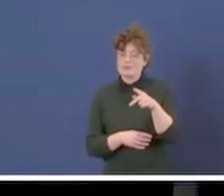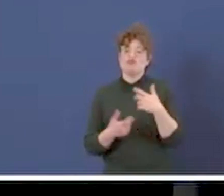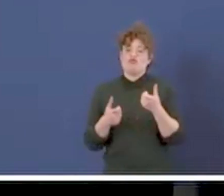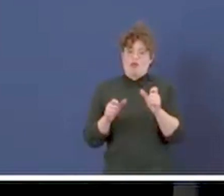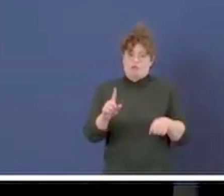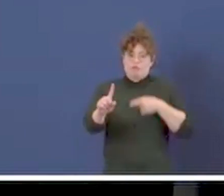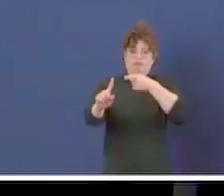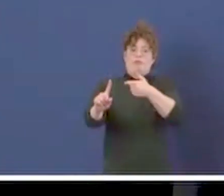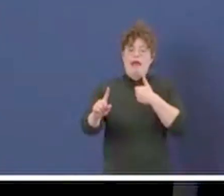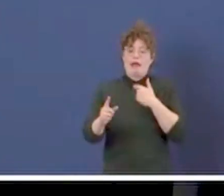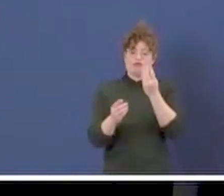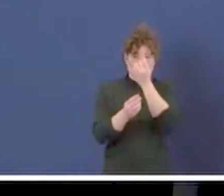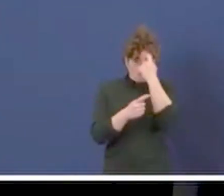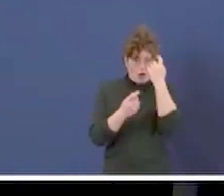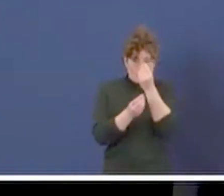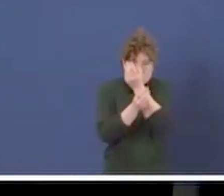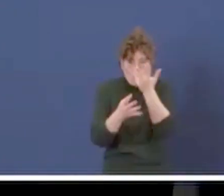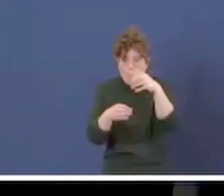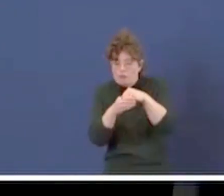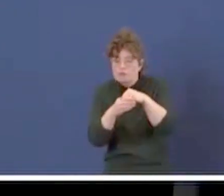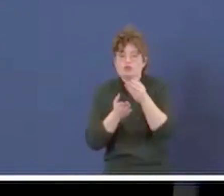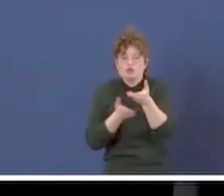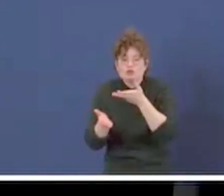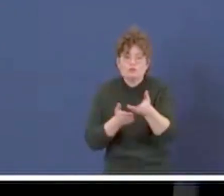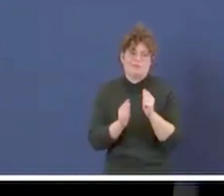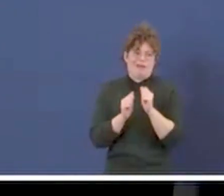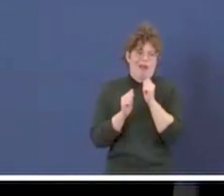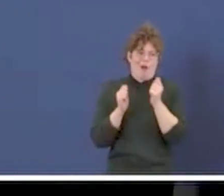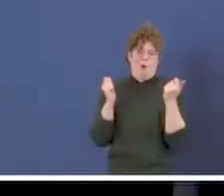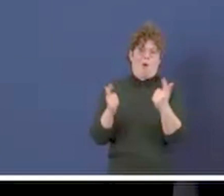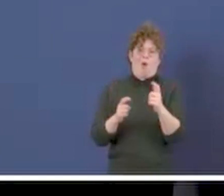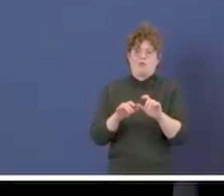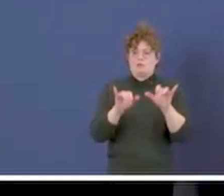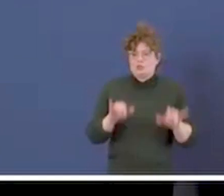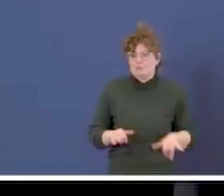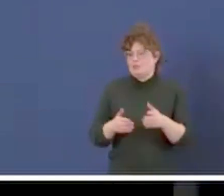all agencies and staff have the same understanding or practice these supportive methods.